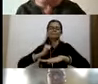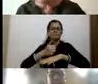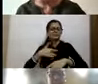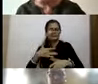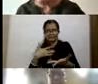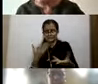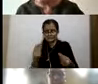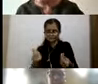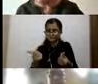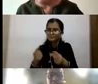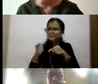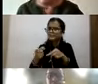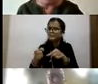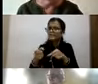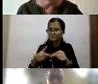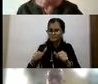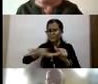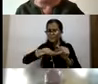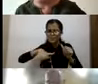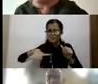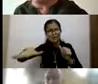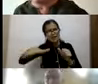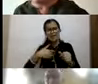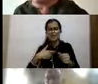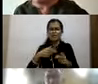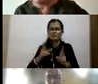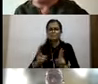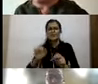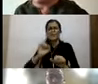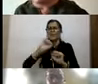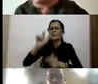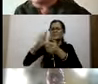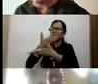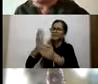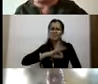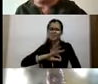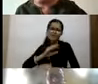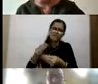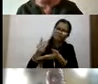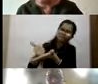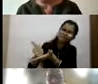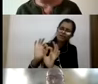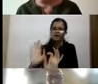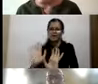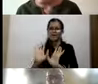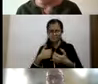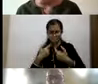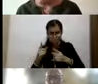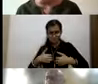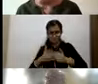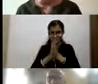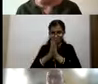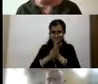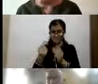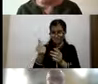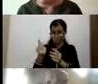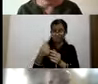wanted it to really be a local endeavor, which benefits local people and benefits conservation. I wasn't really interested in the financial angle of